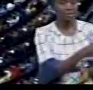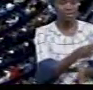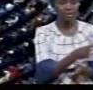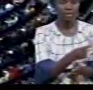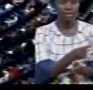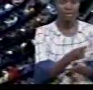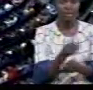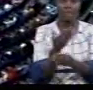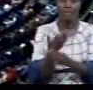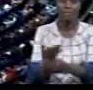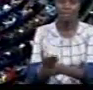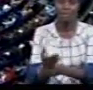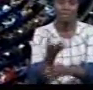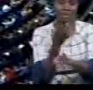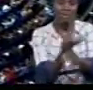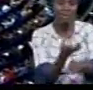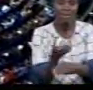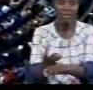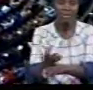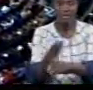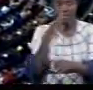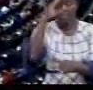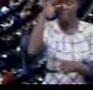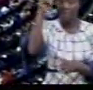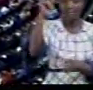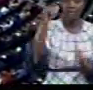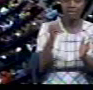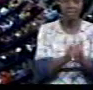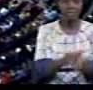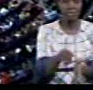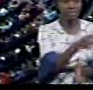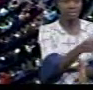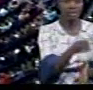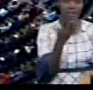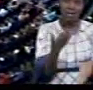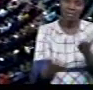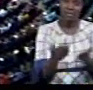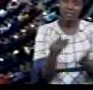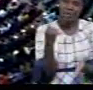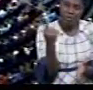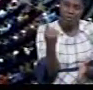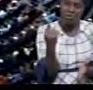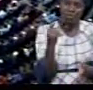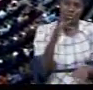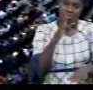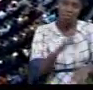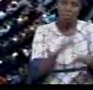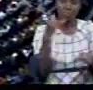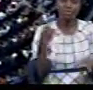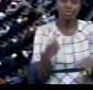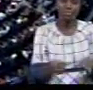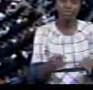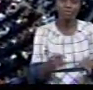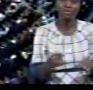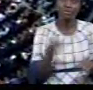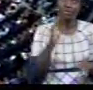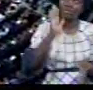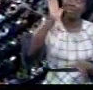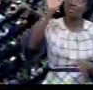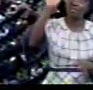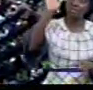that they might only touch the hem of his garment, and as many